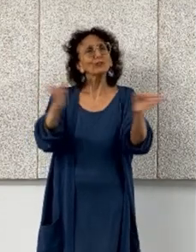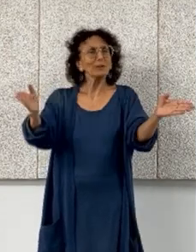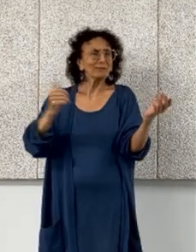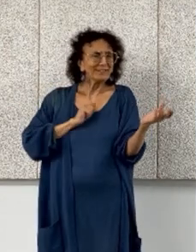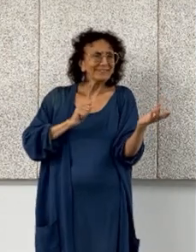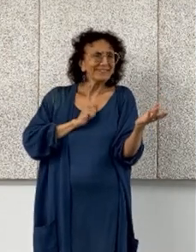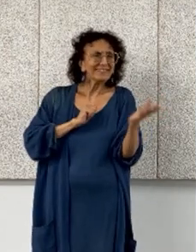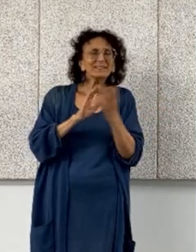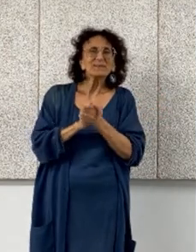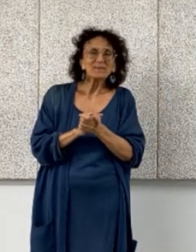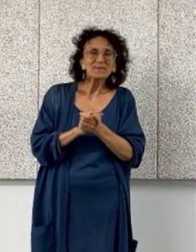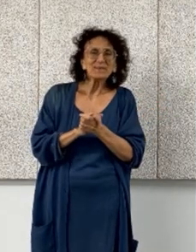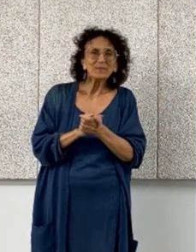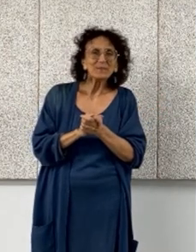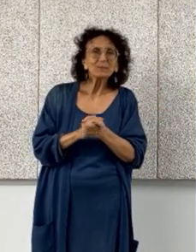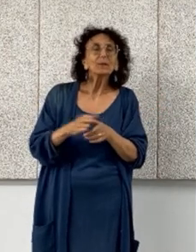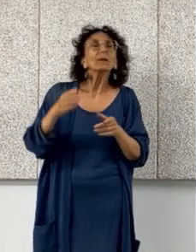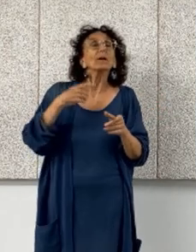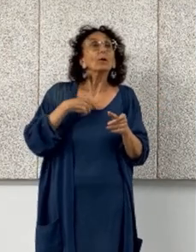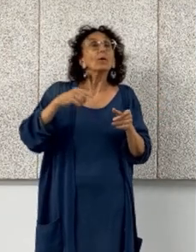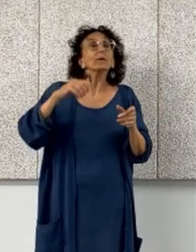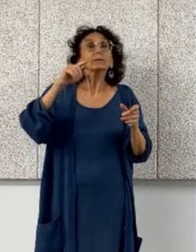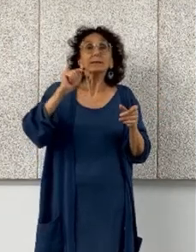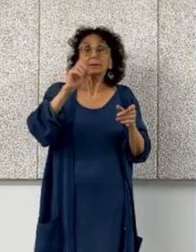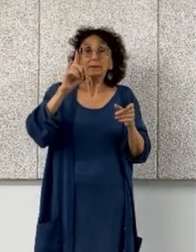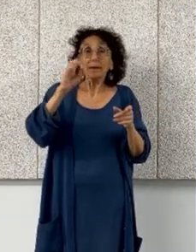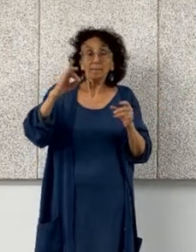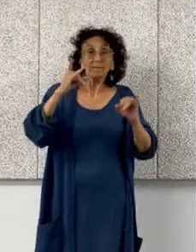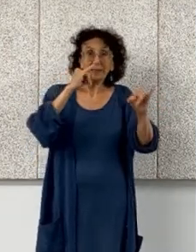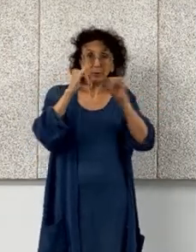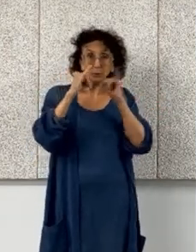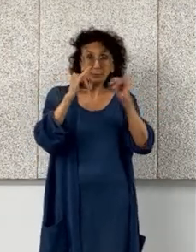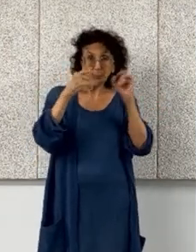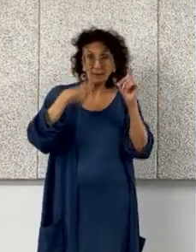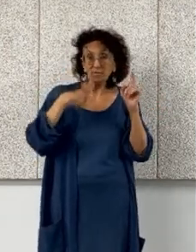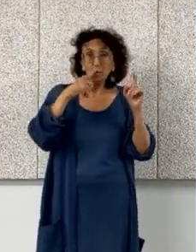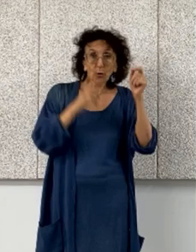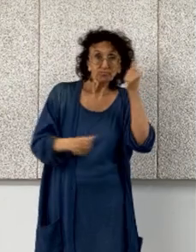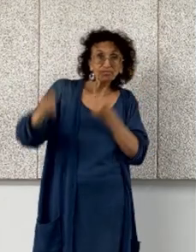when I went through the interview process for this role,